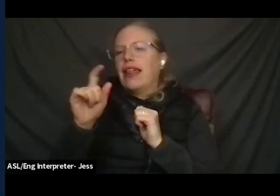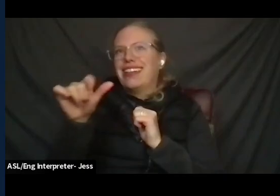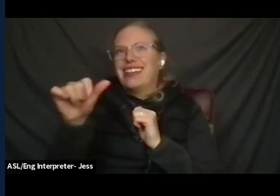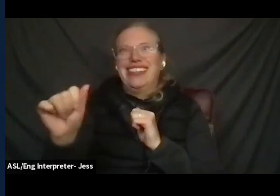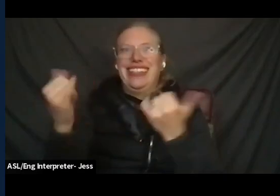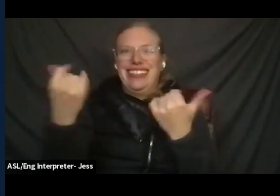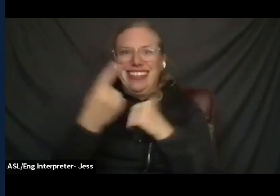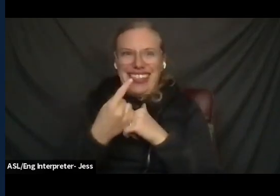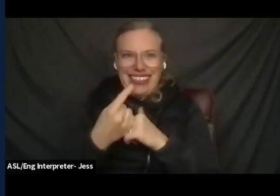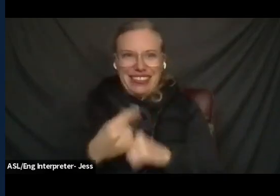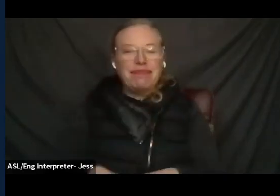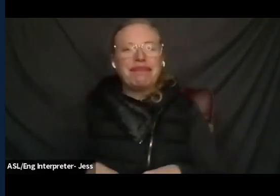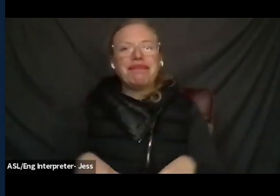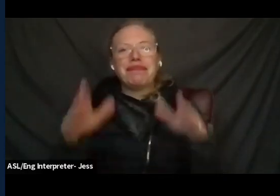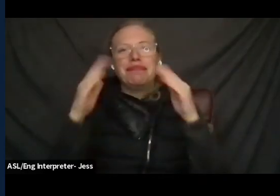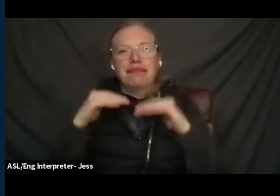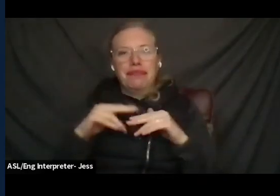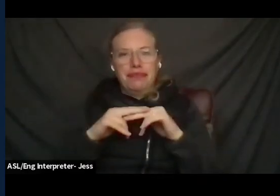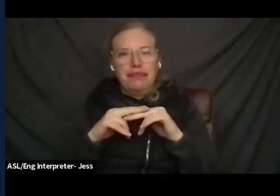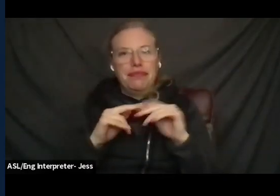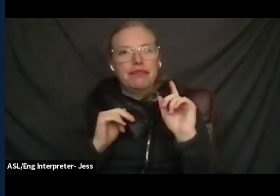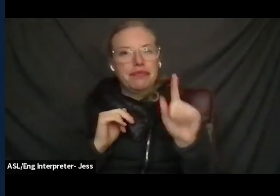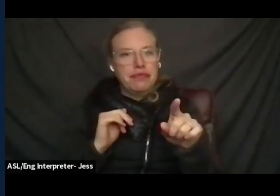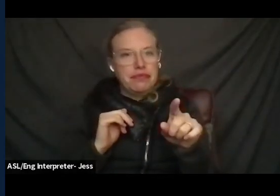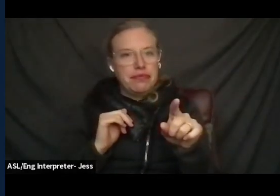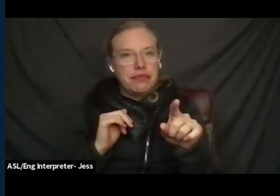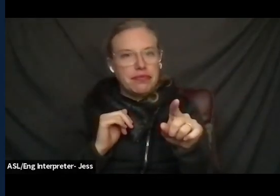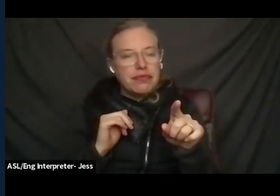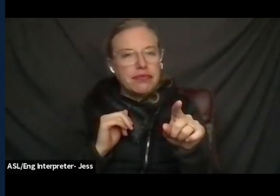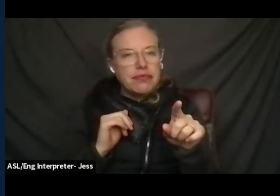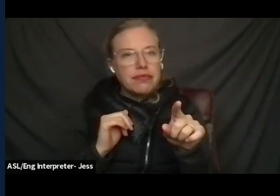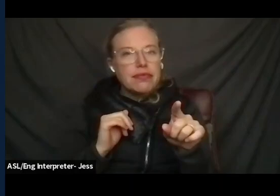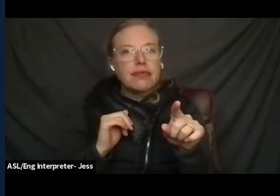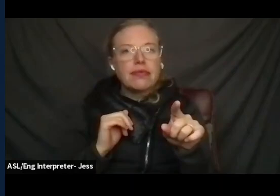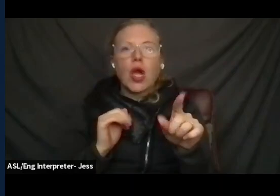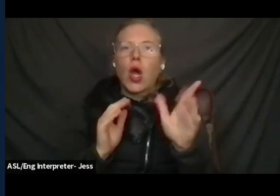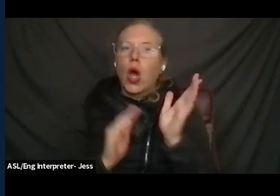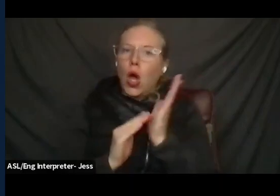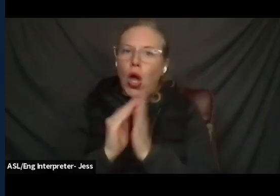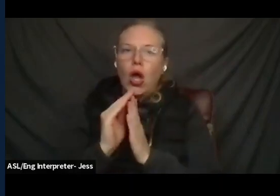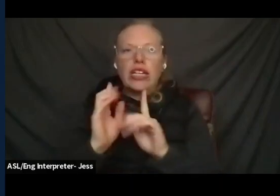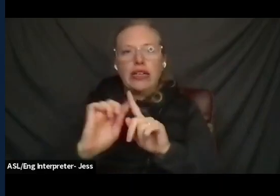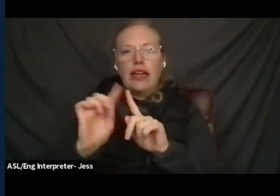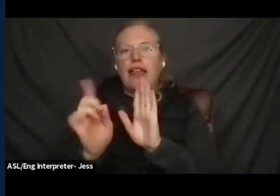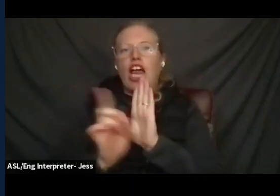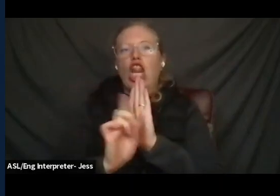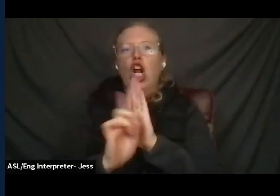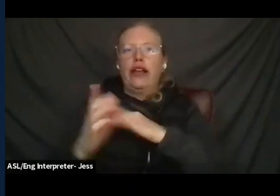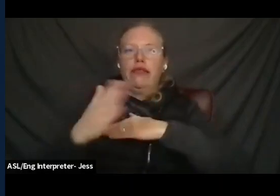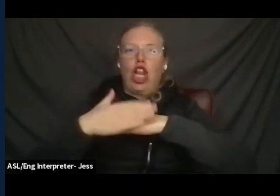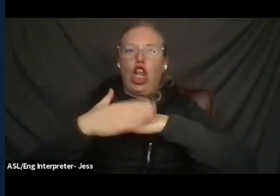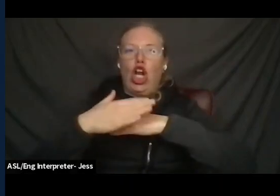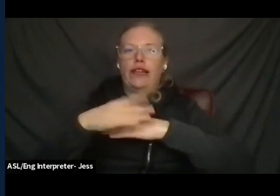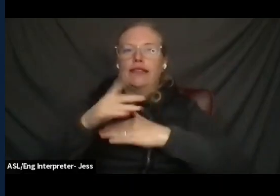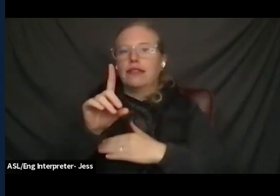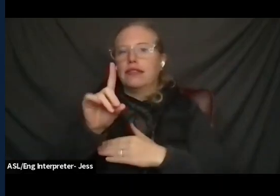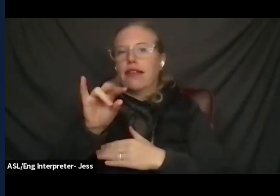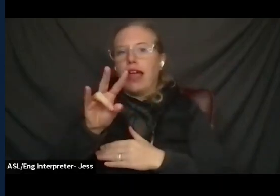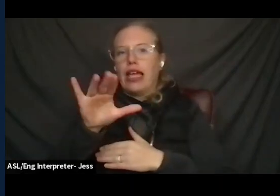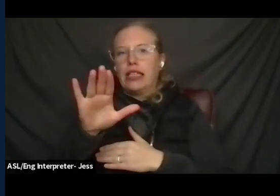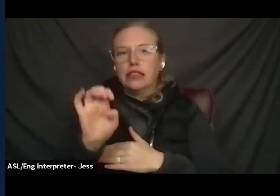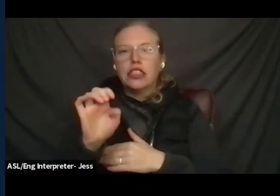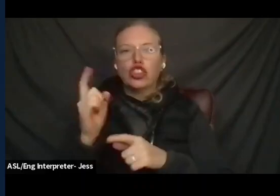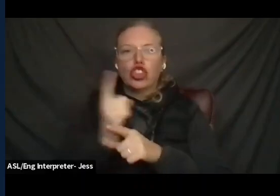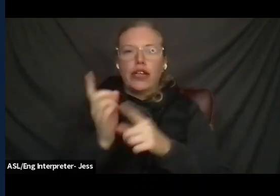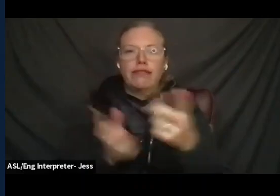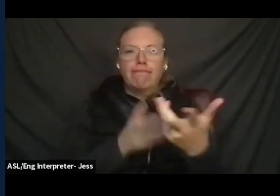days. Next slide. A lot of different alerting devices, and again, getting the